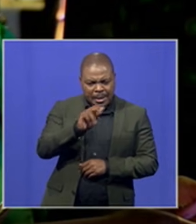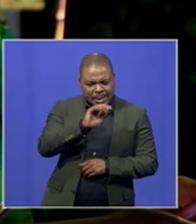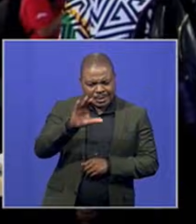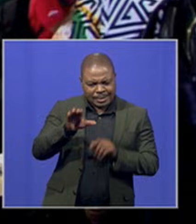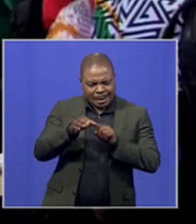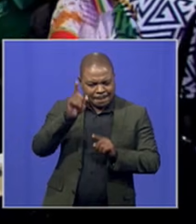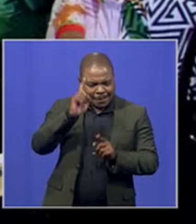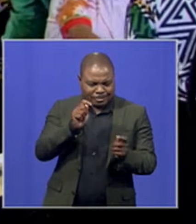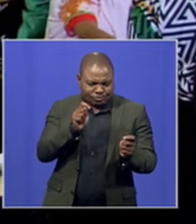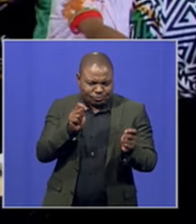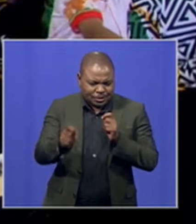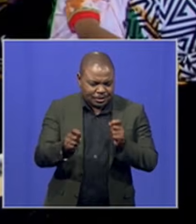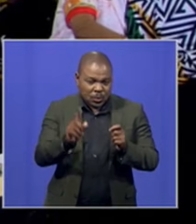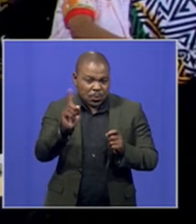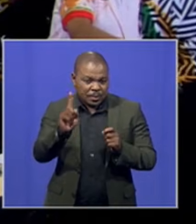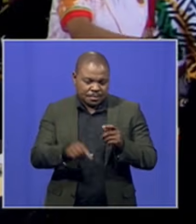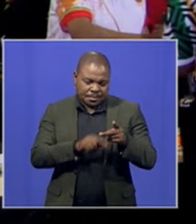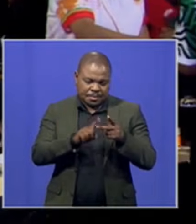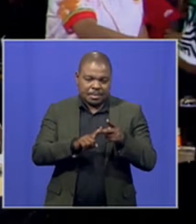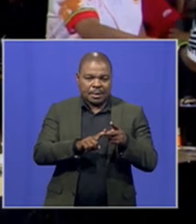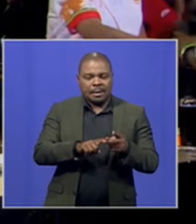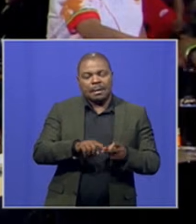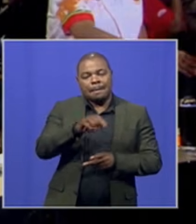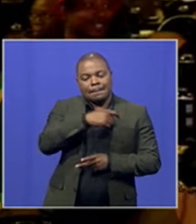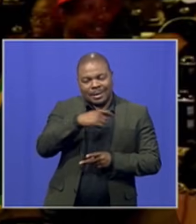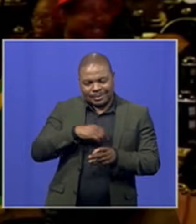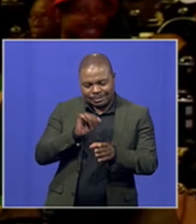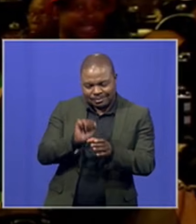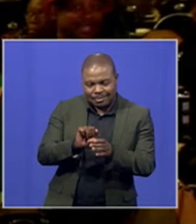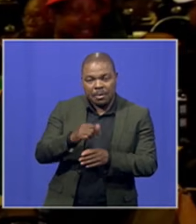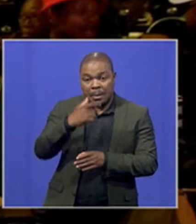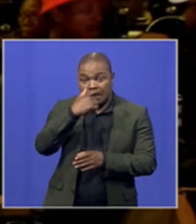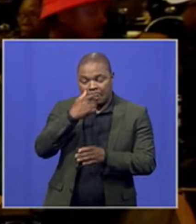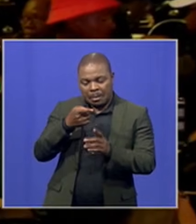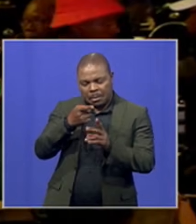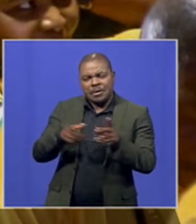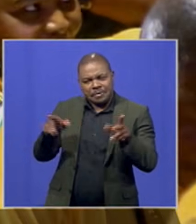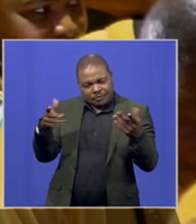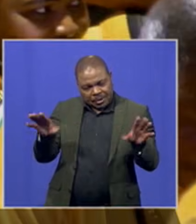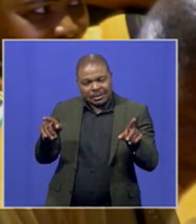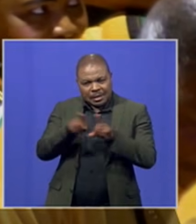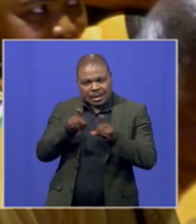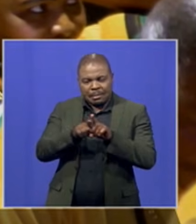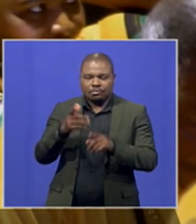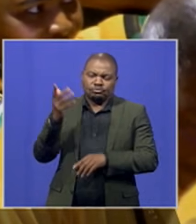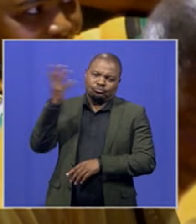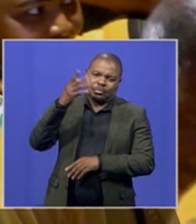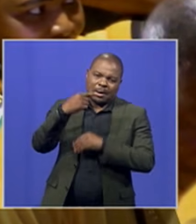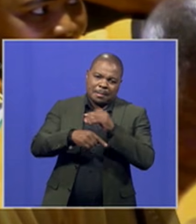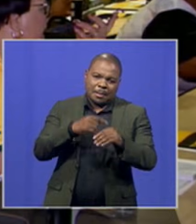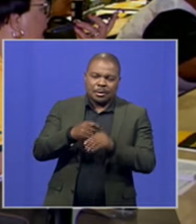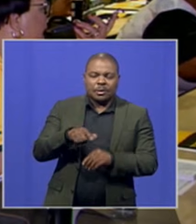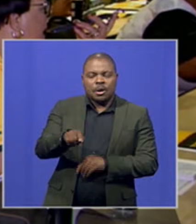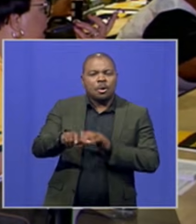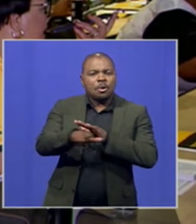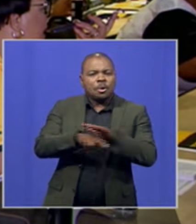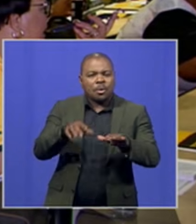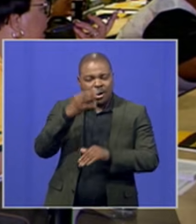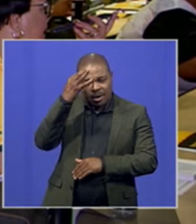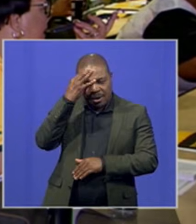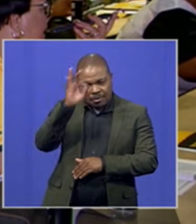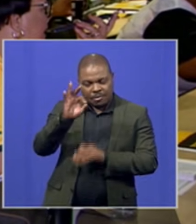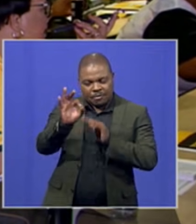lokela ho se fetola le mo presidente wa ANC Cyril Ramaphosa ke o ile a o buile ka taba ya makgotla a mmetse a dikgetho tsa makgotla a mmetse